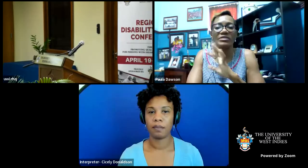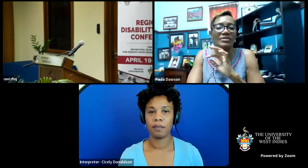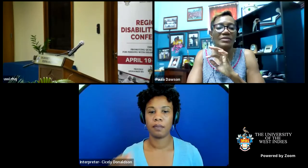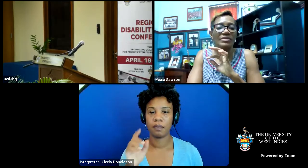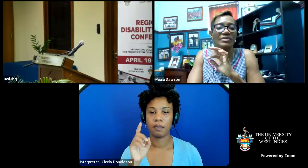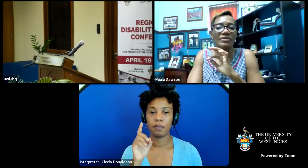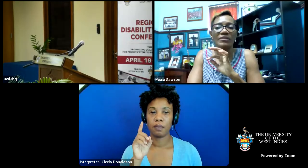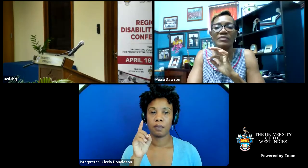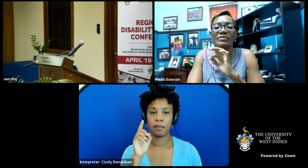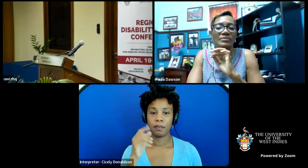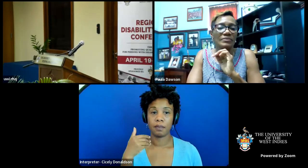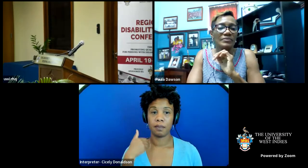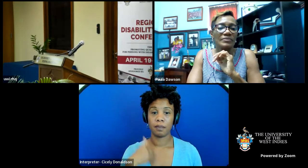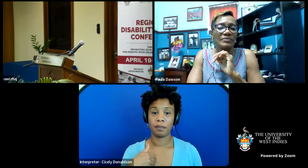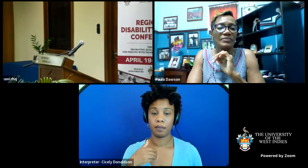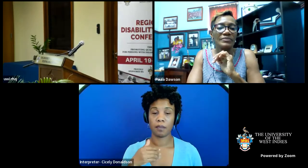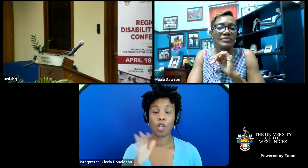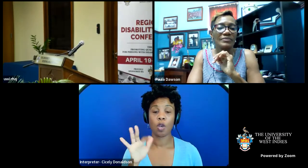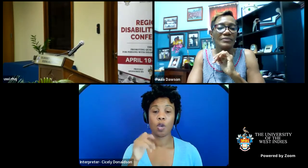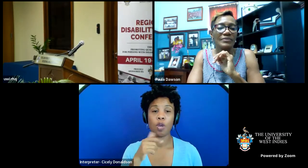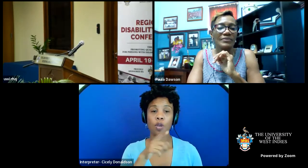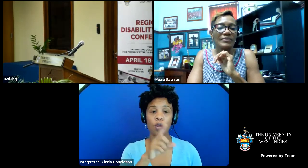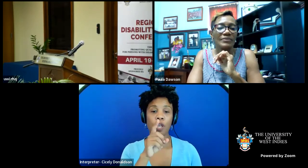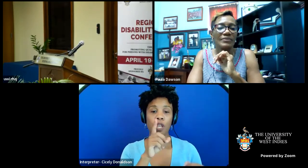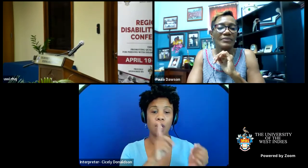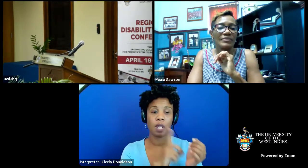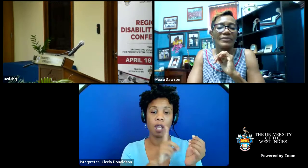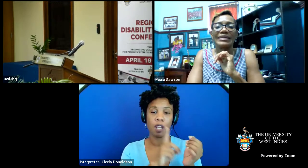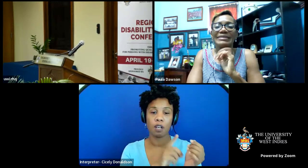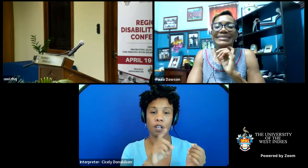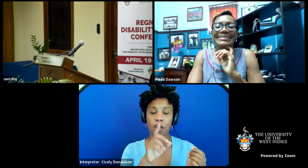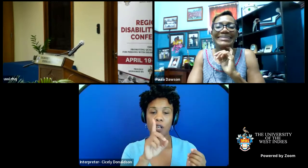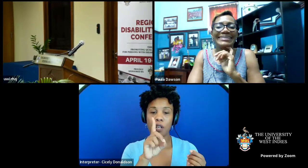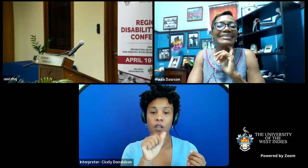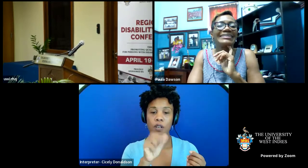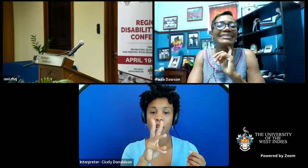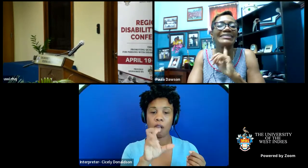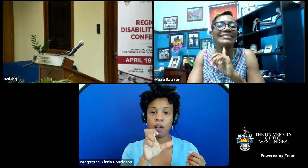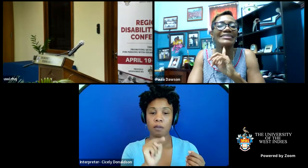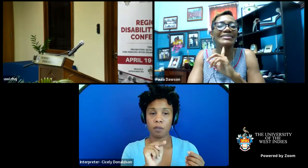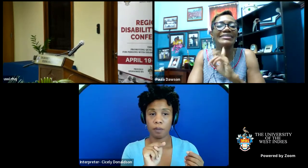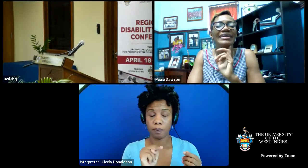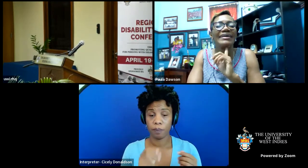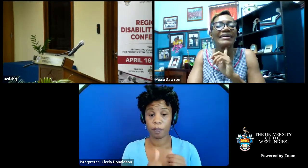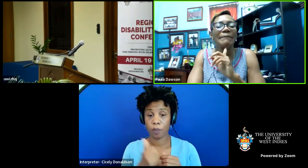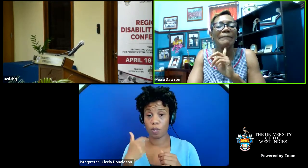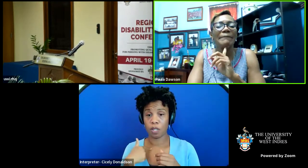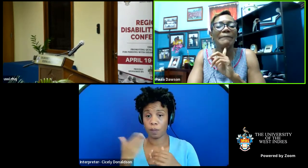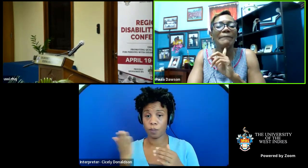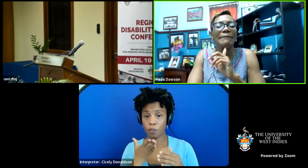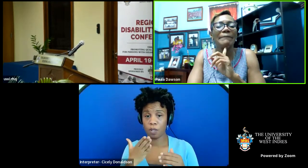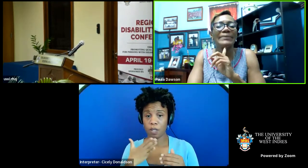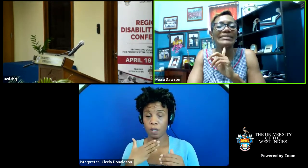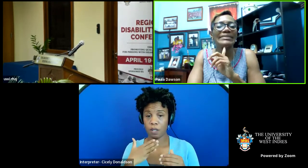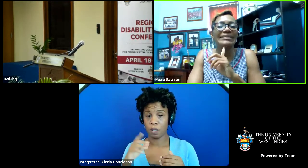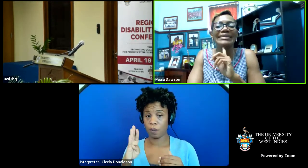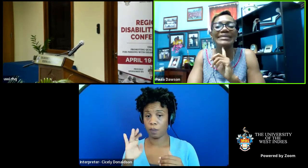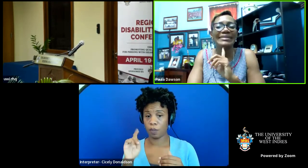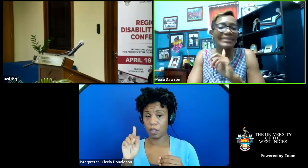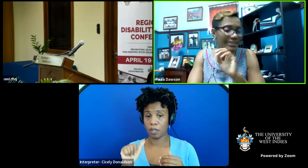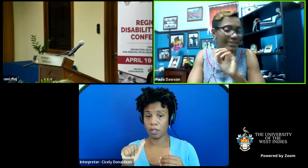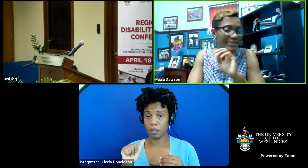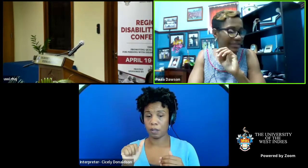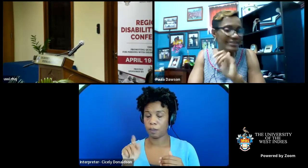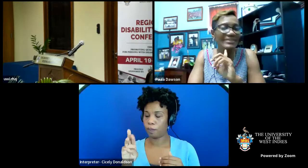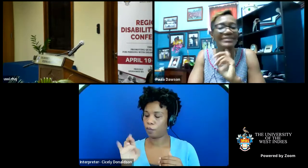I usually take Brittany to Dr. Dawson, but however, she's here with me fully at home. What